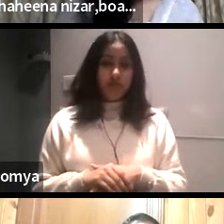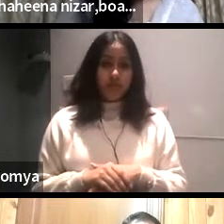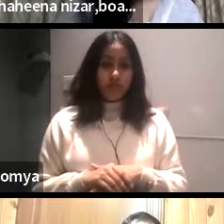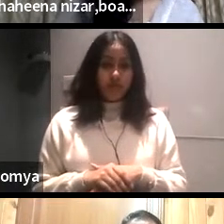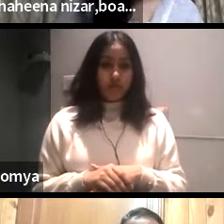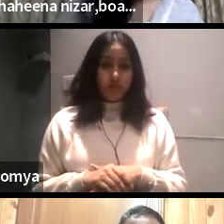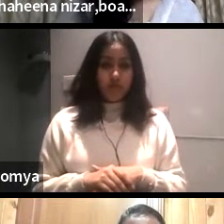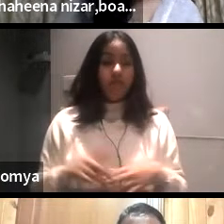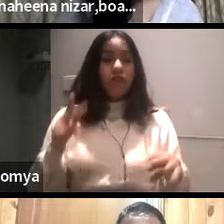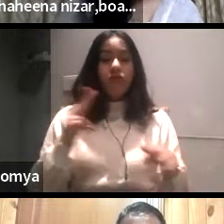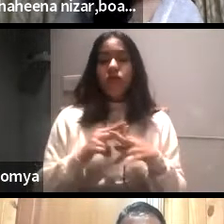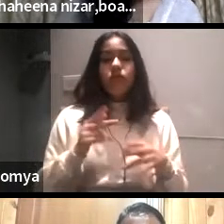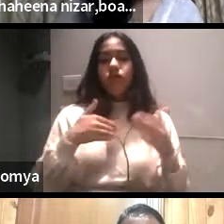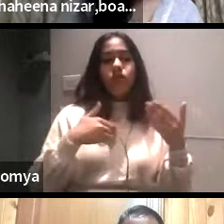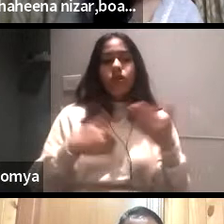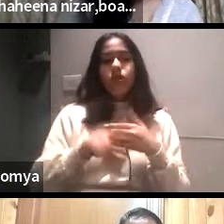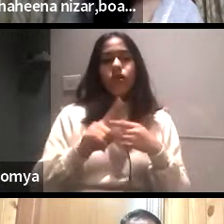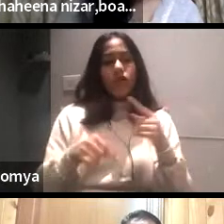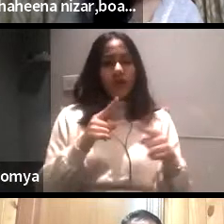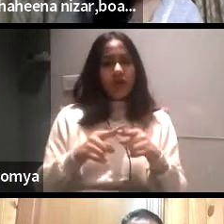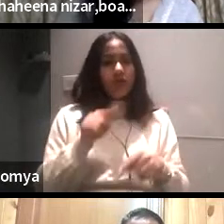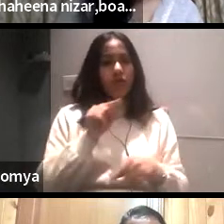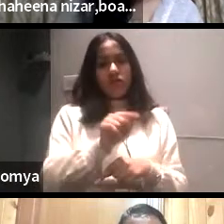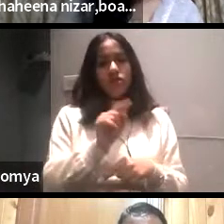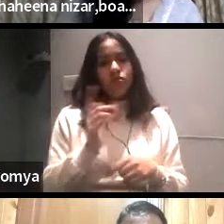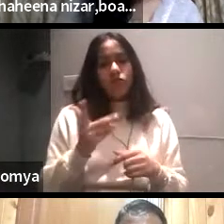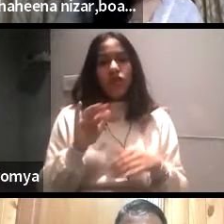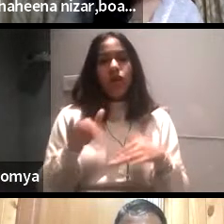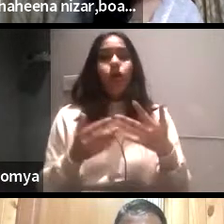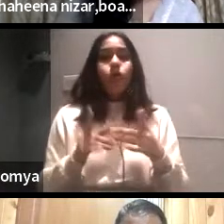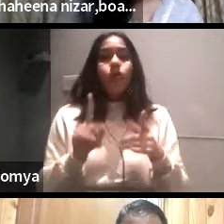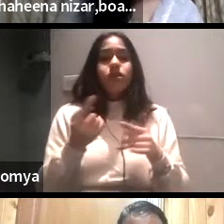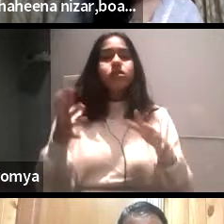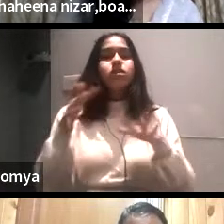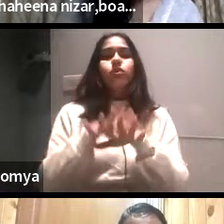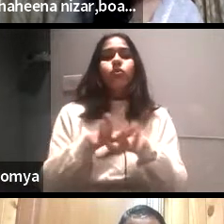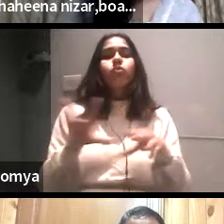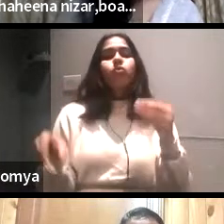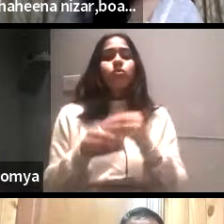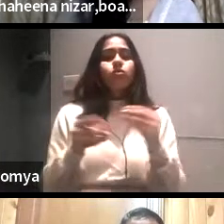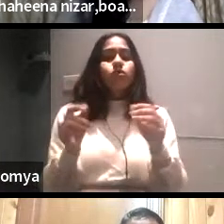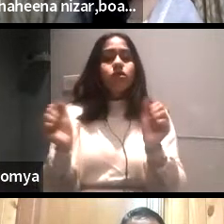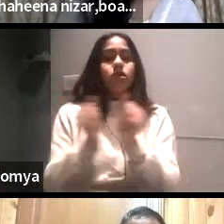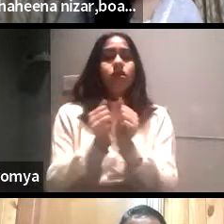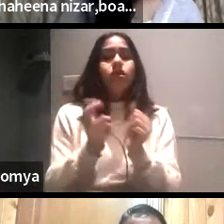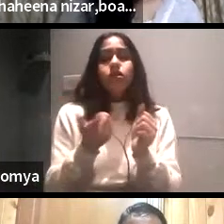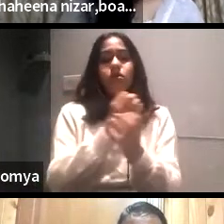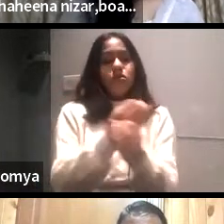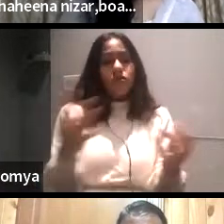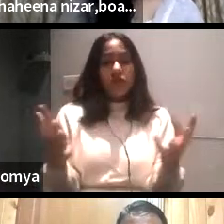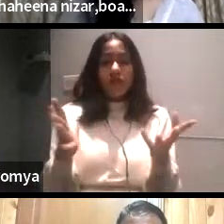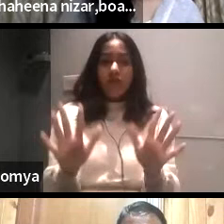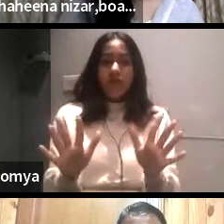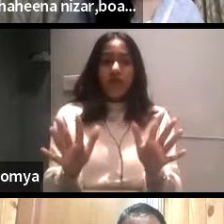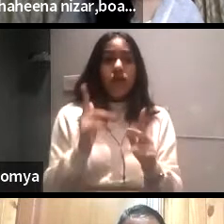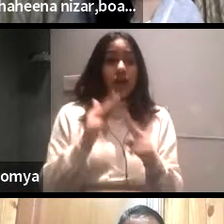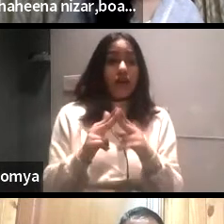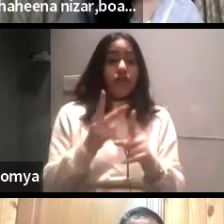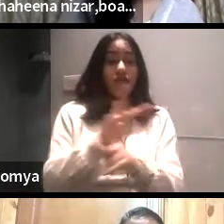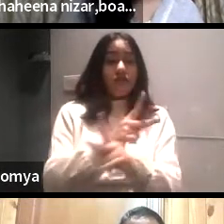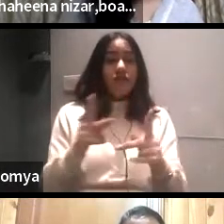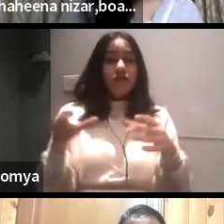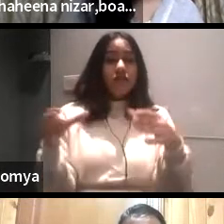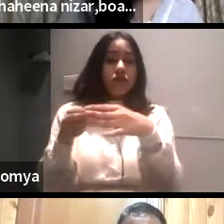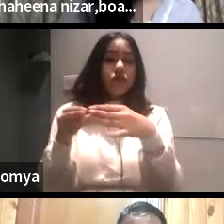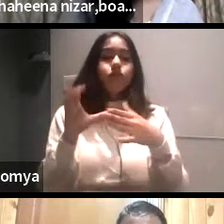how we go about making sure that people are included. And many people from the disabled community say